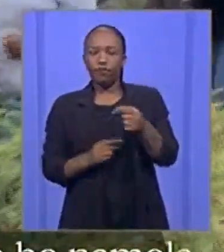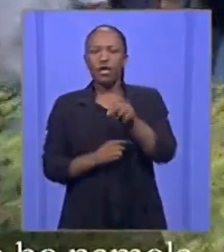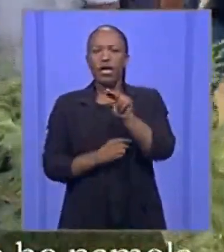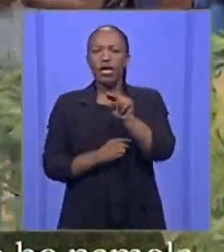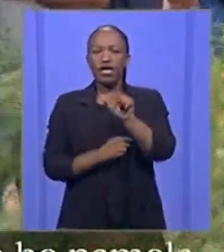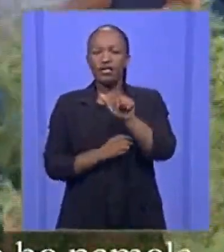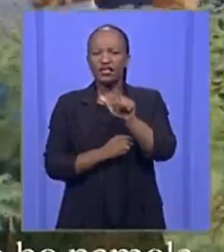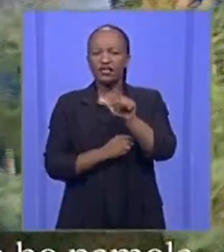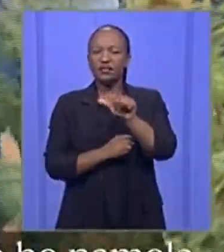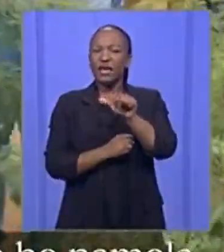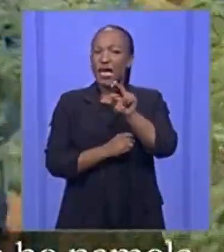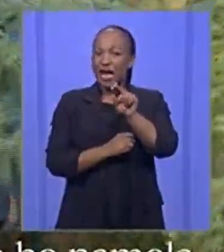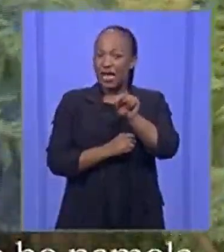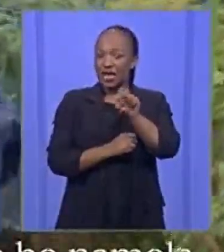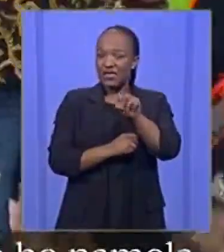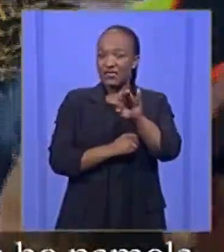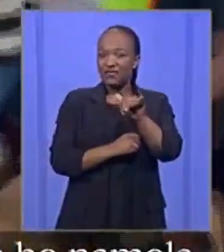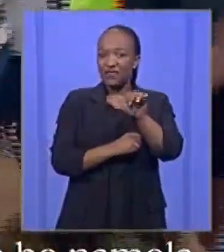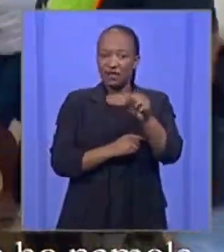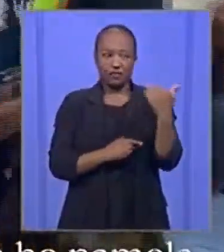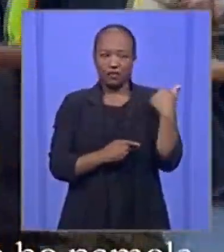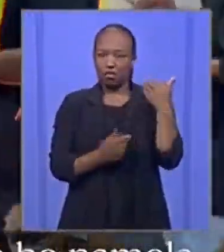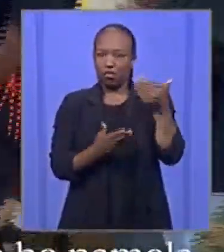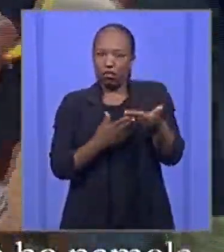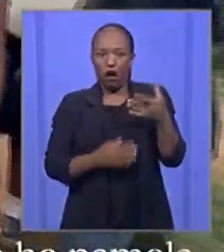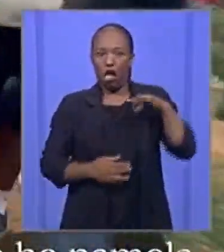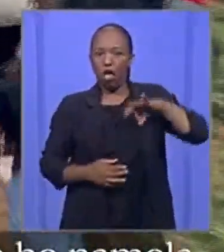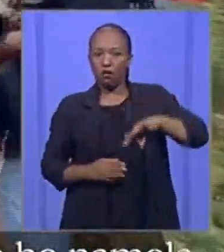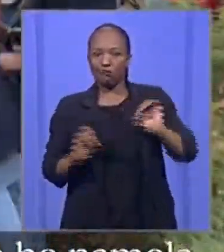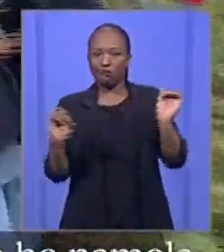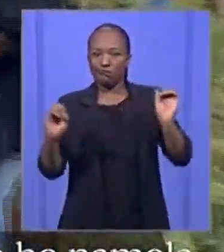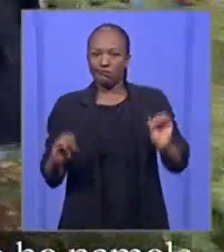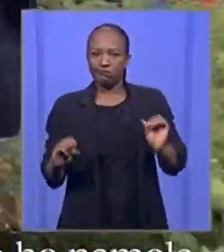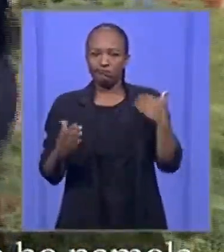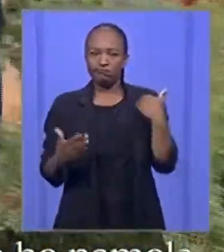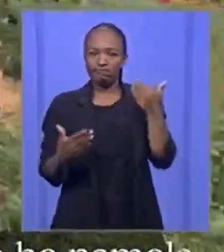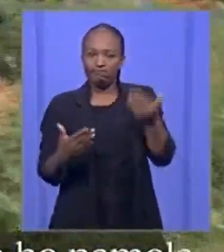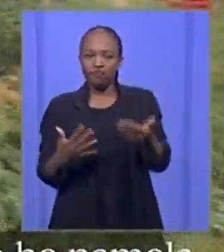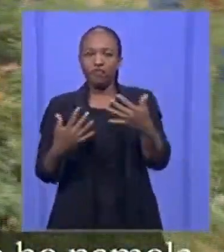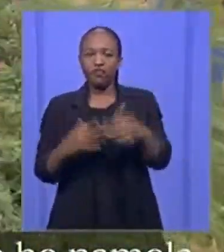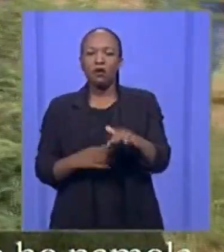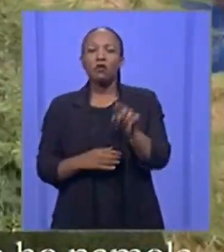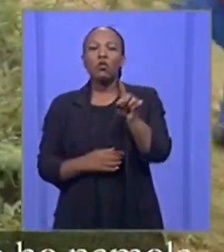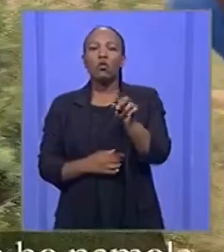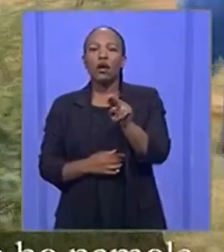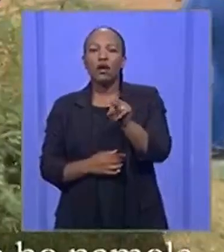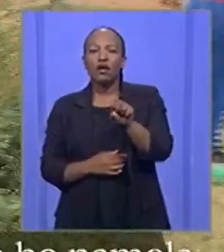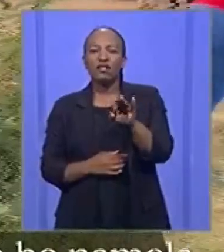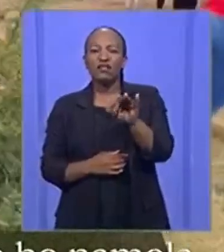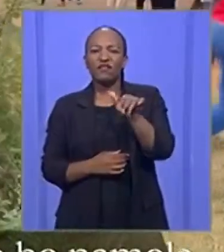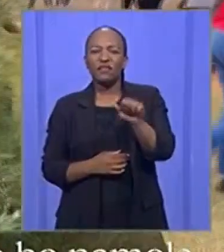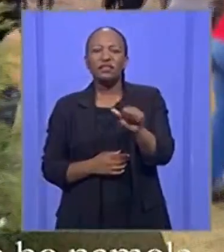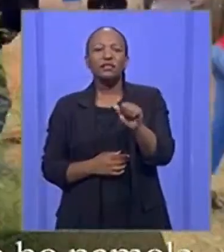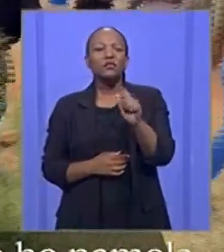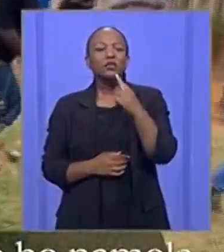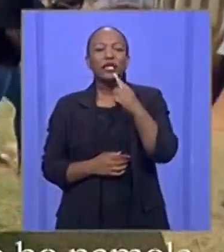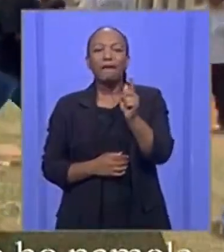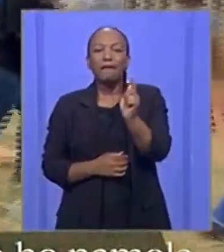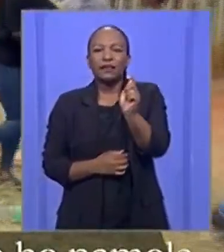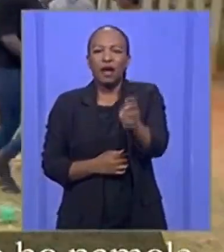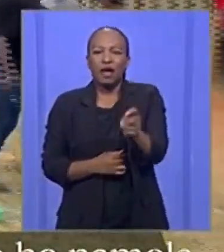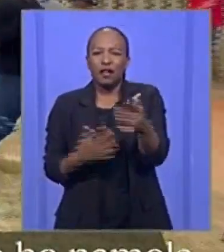sa ka ba hwetša ge ka ba sente ya lešedi. Ba ipeletša gape ka moa ba ditirelo moso wa mašeleng wa NSFAS o wa bitšwa go patala. Ba re go tloga